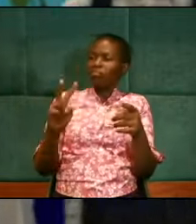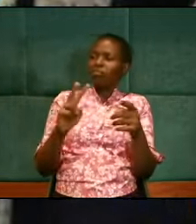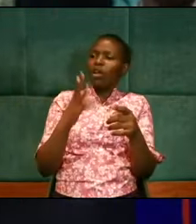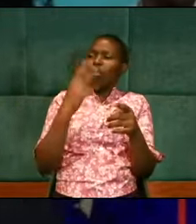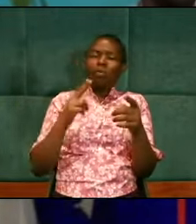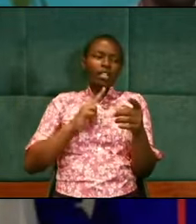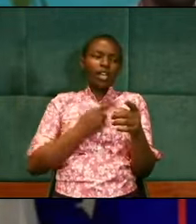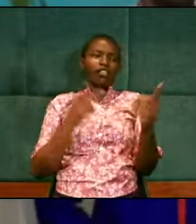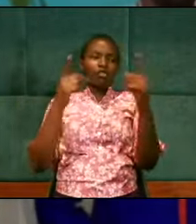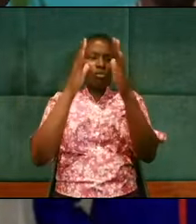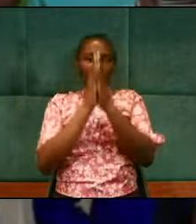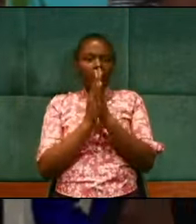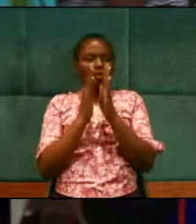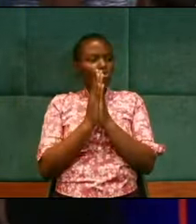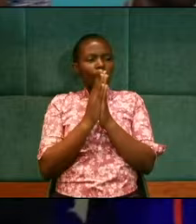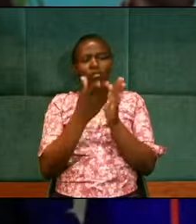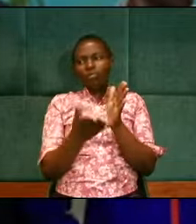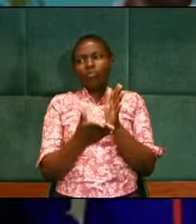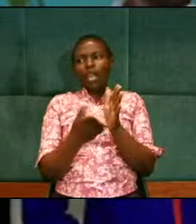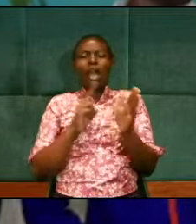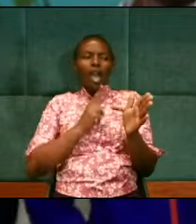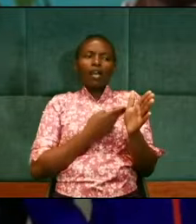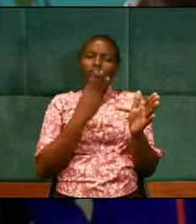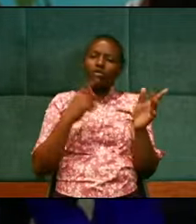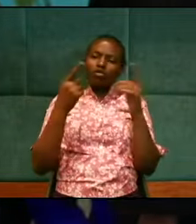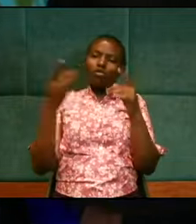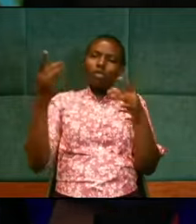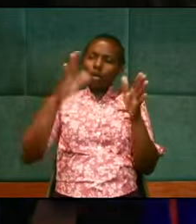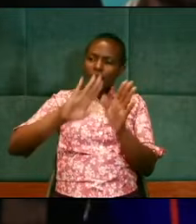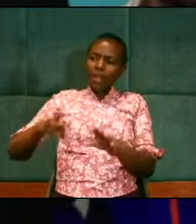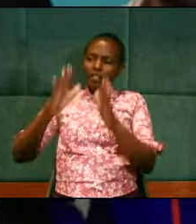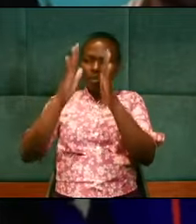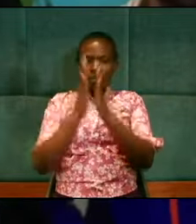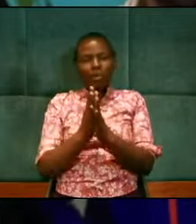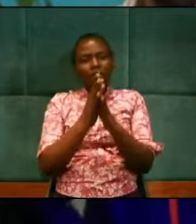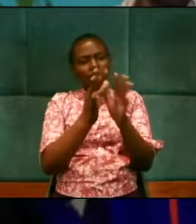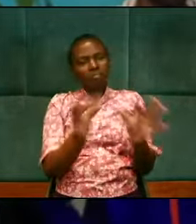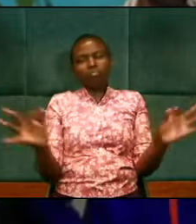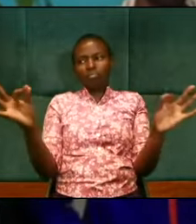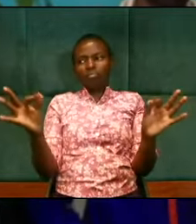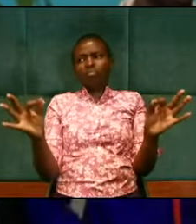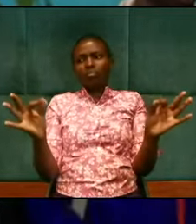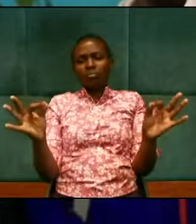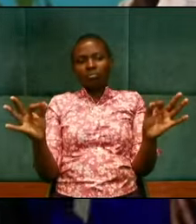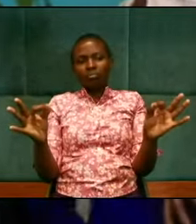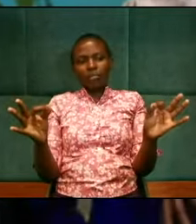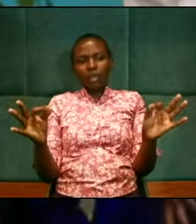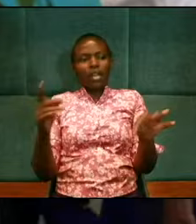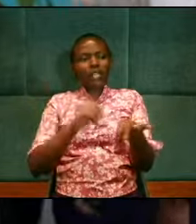with you, they are dropping the prayer link, you want to look at it again. When you come, just go on your knees.